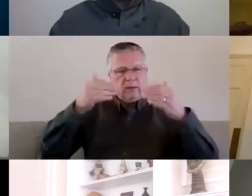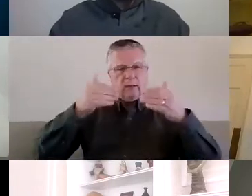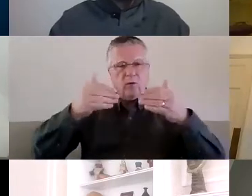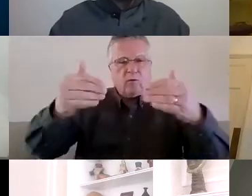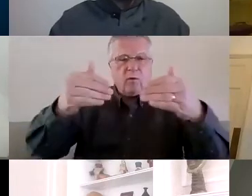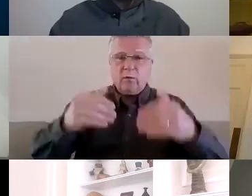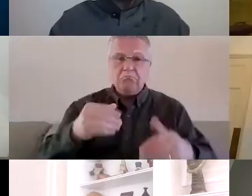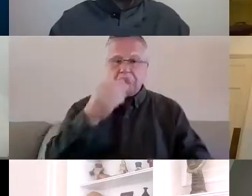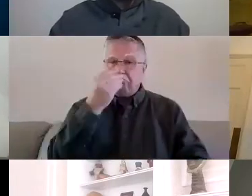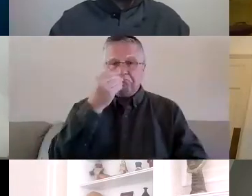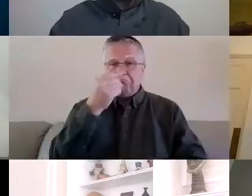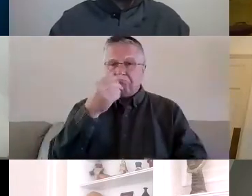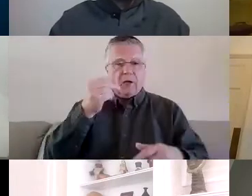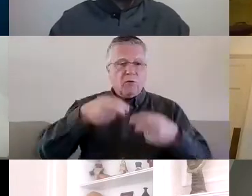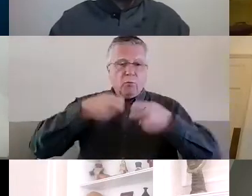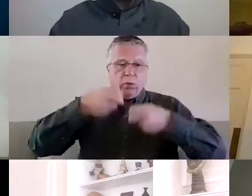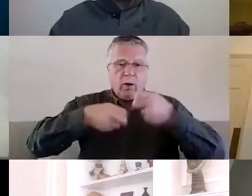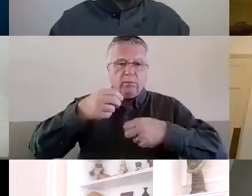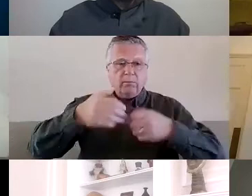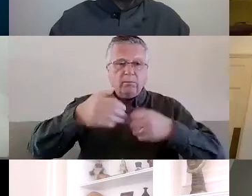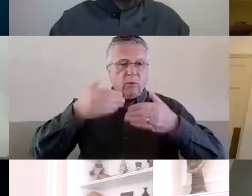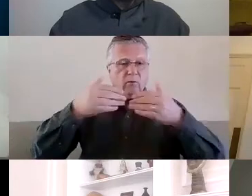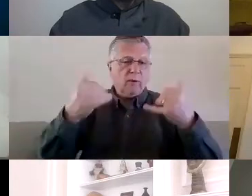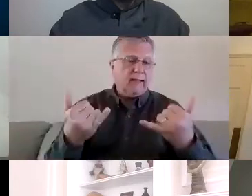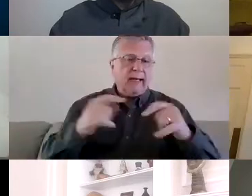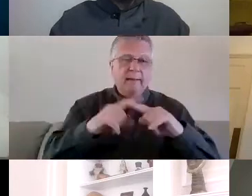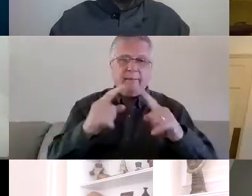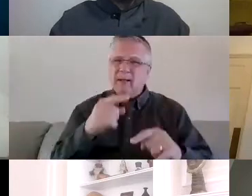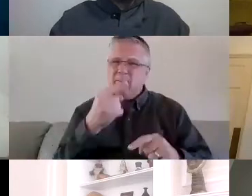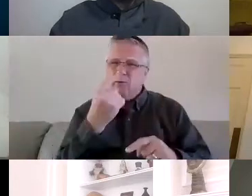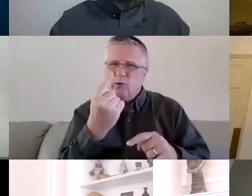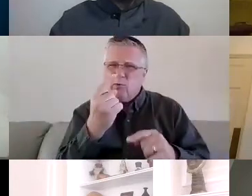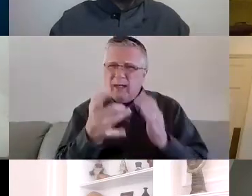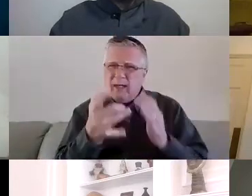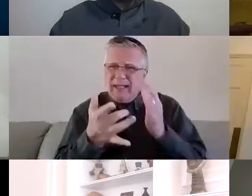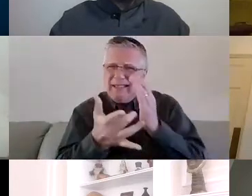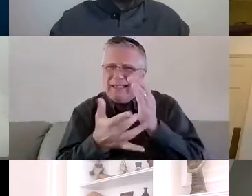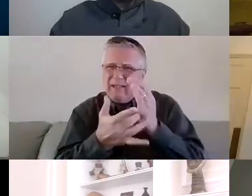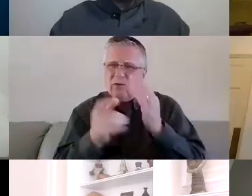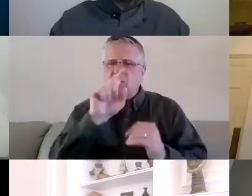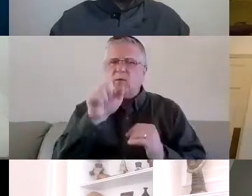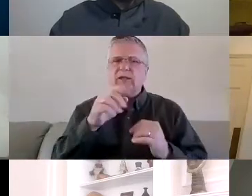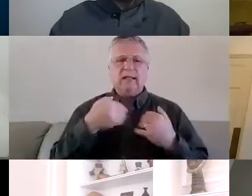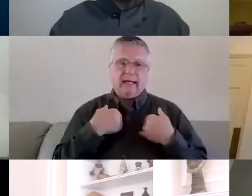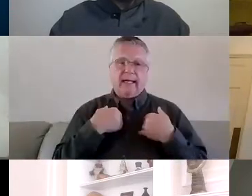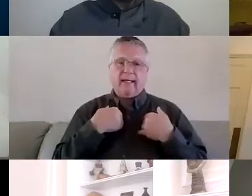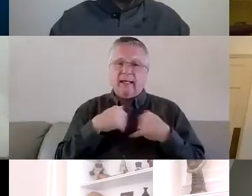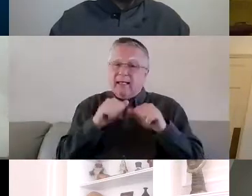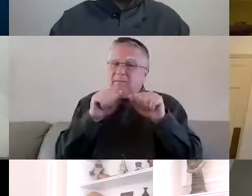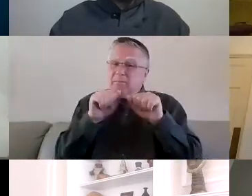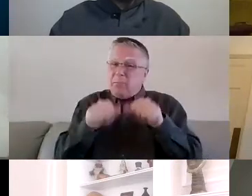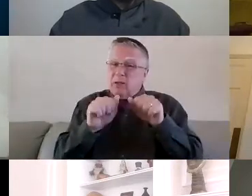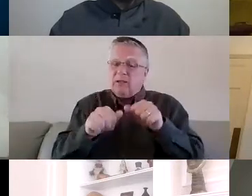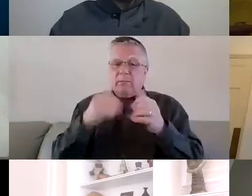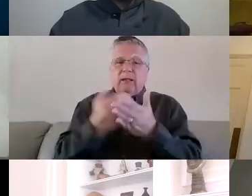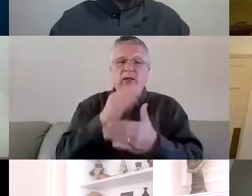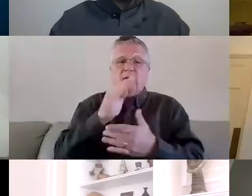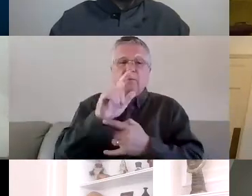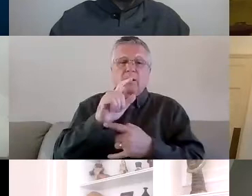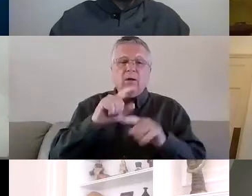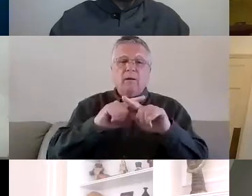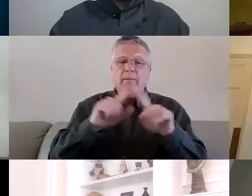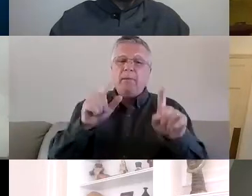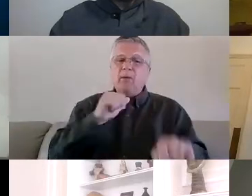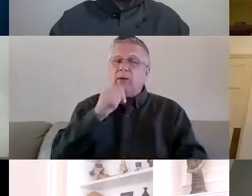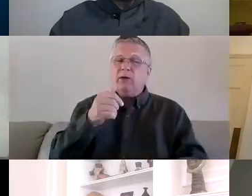today. That was just the technical question that I had. And this is possibly a new bill, but we wouldn't have had this bill unless